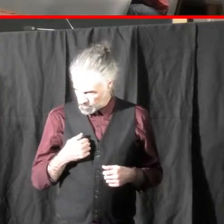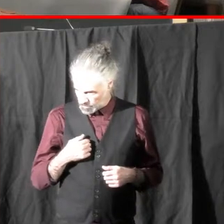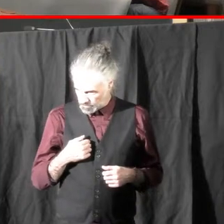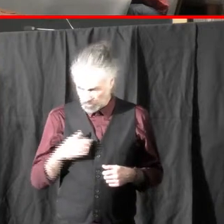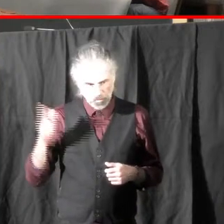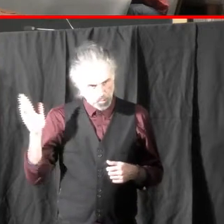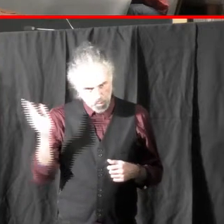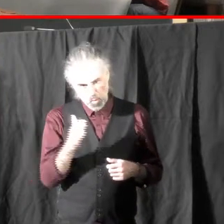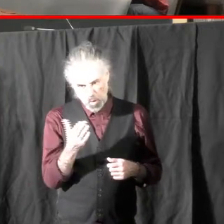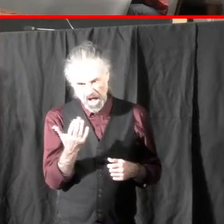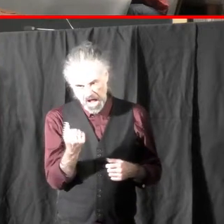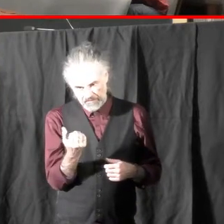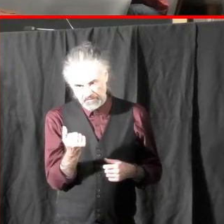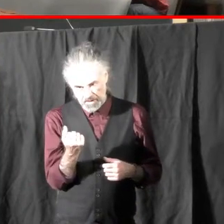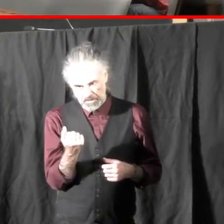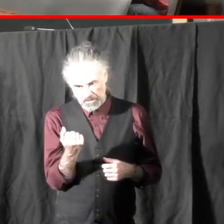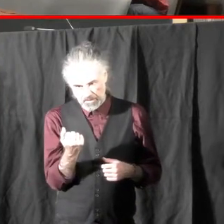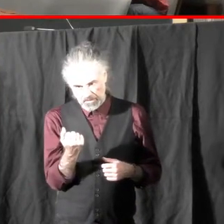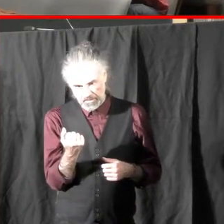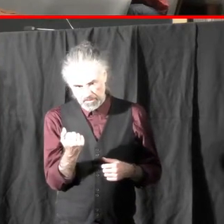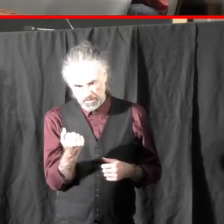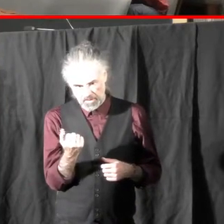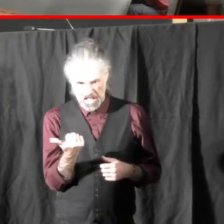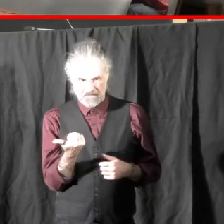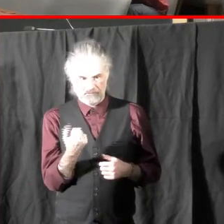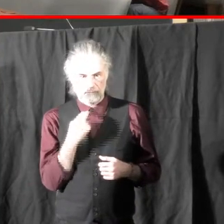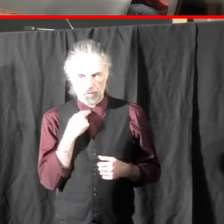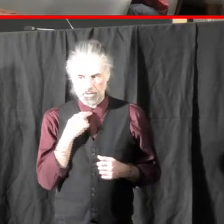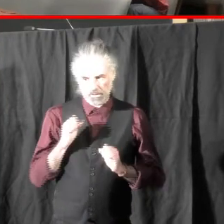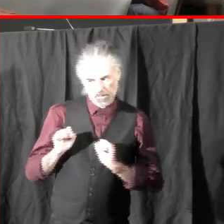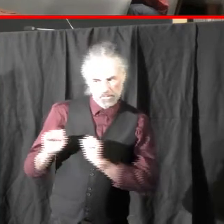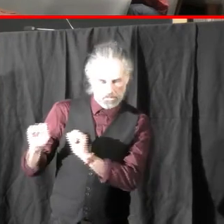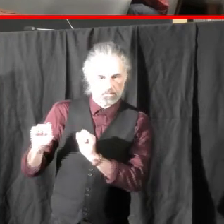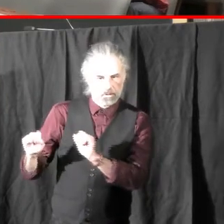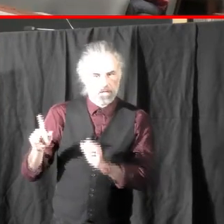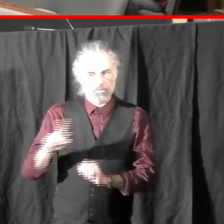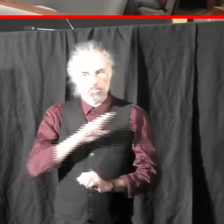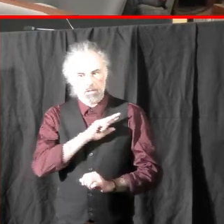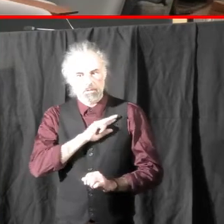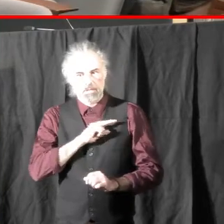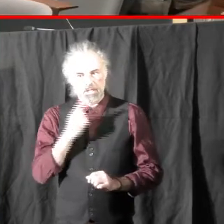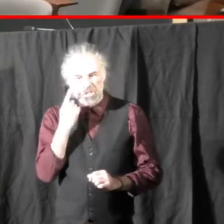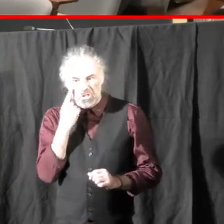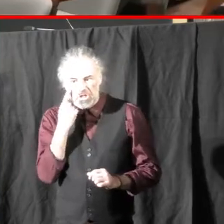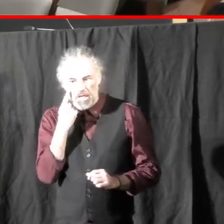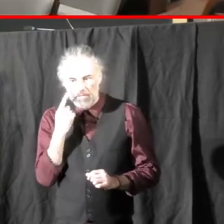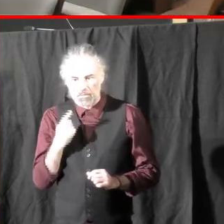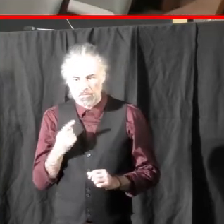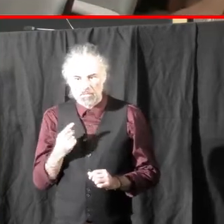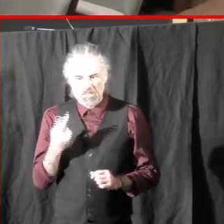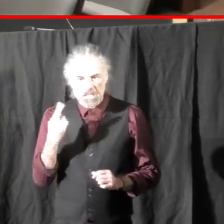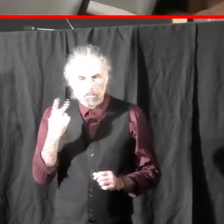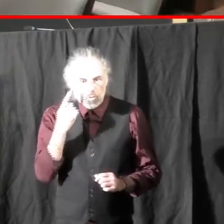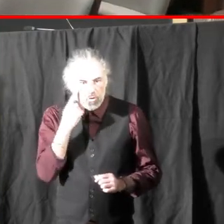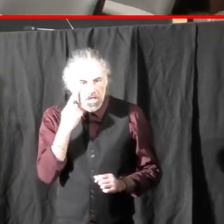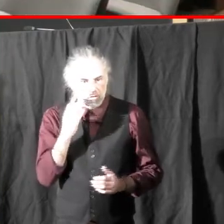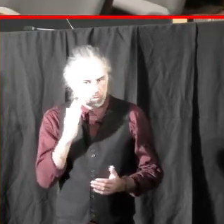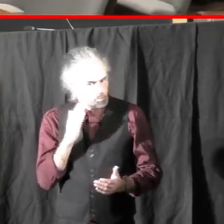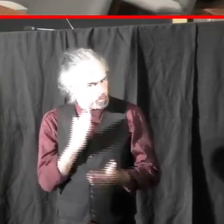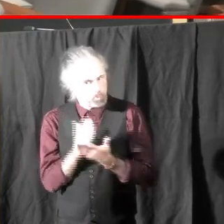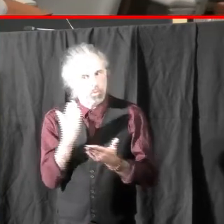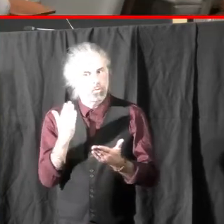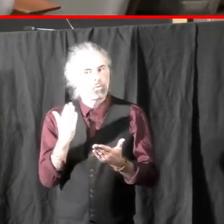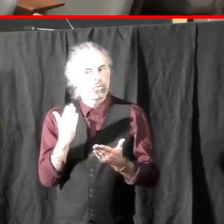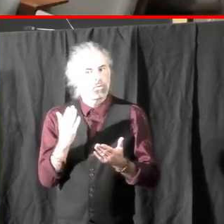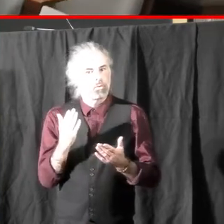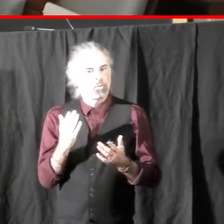all have like a voice in a way, and it's their responsibility to check it, double check it, and making sure they're getting